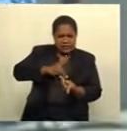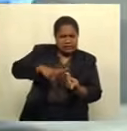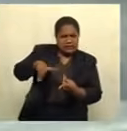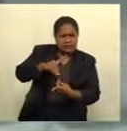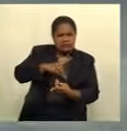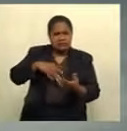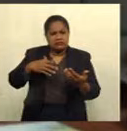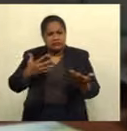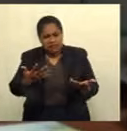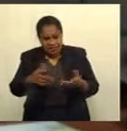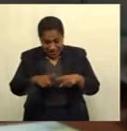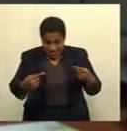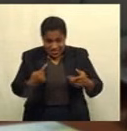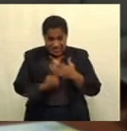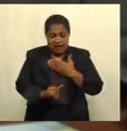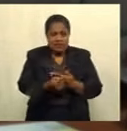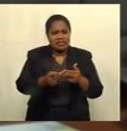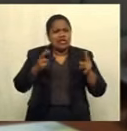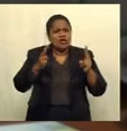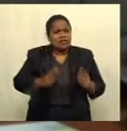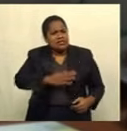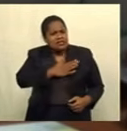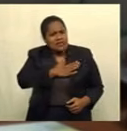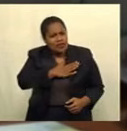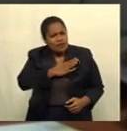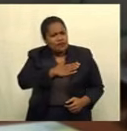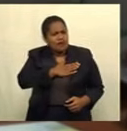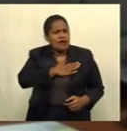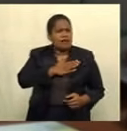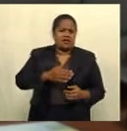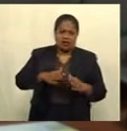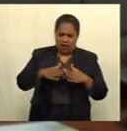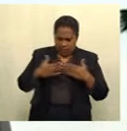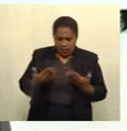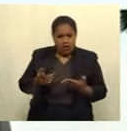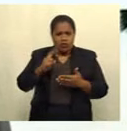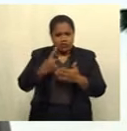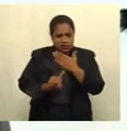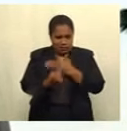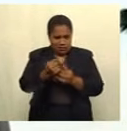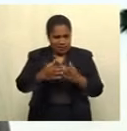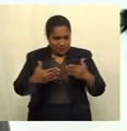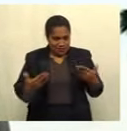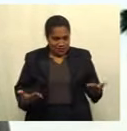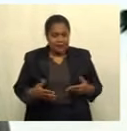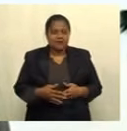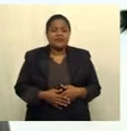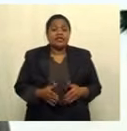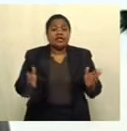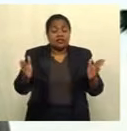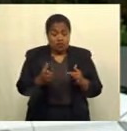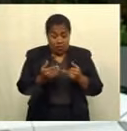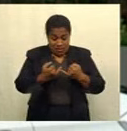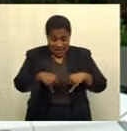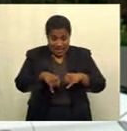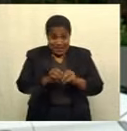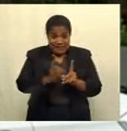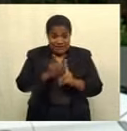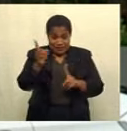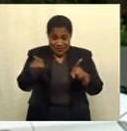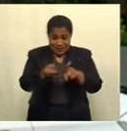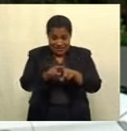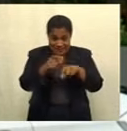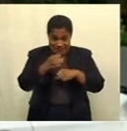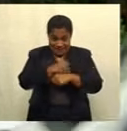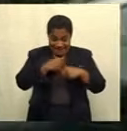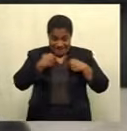humanitarian settings, like what we're going through right now. Small island developing states like ours have been hit the